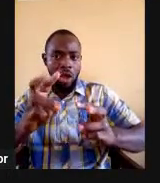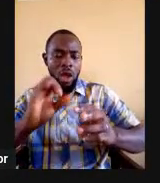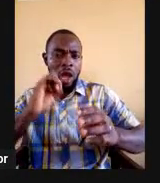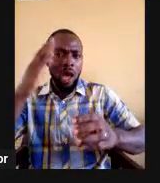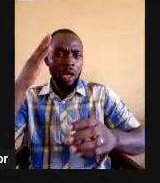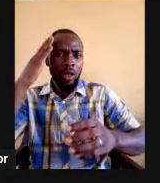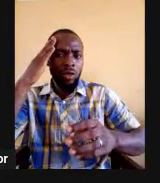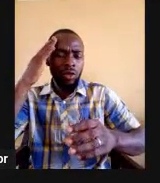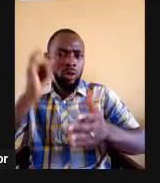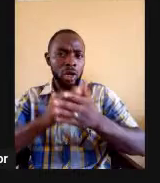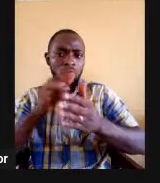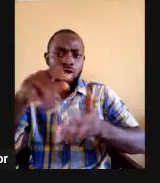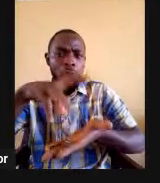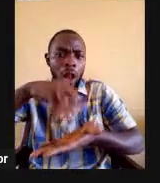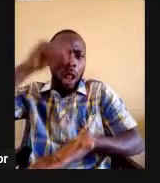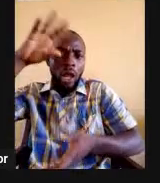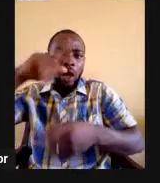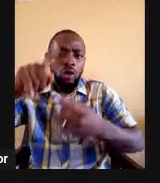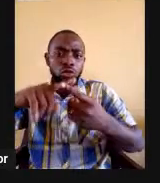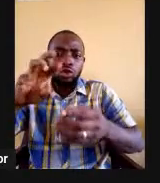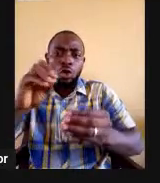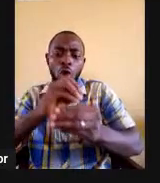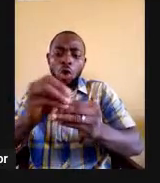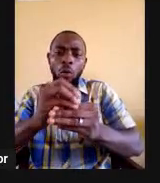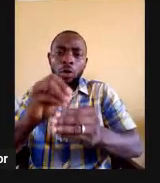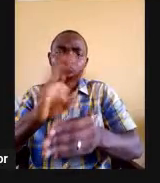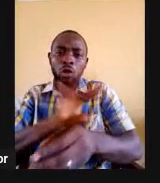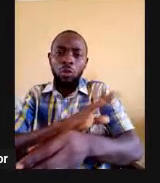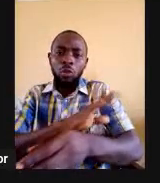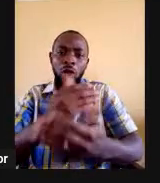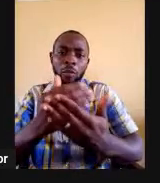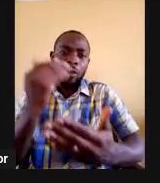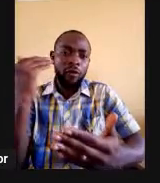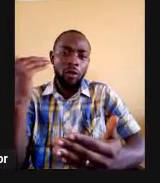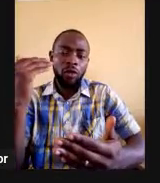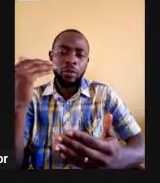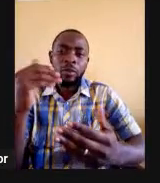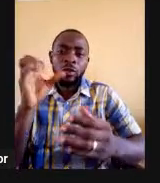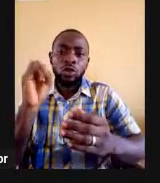computer before in our previous classes. So